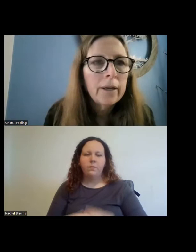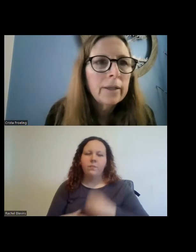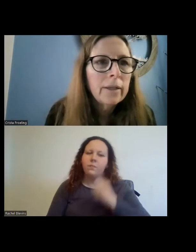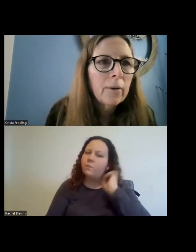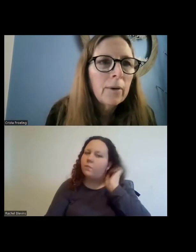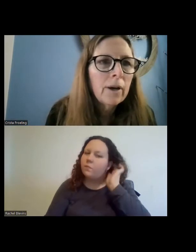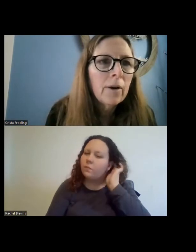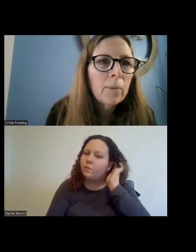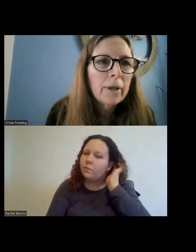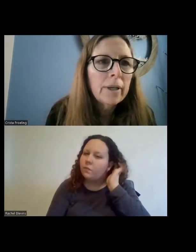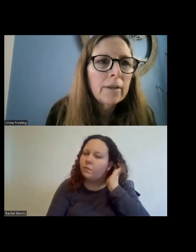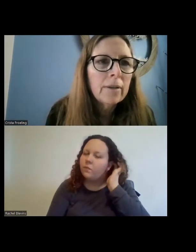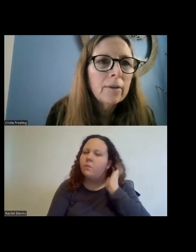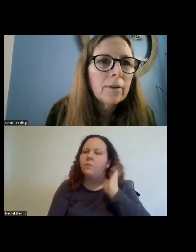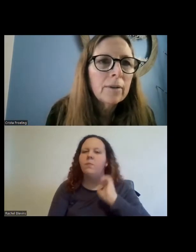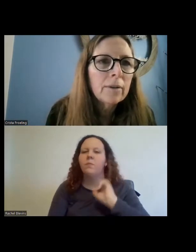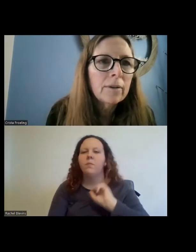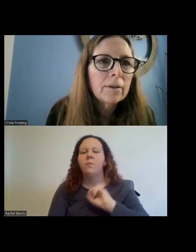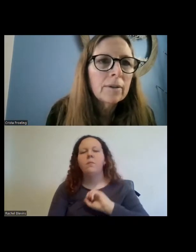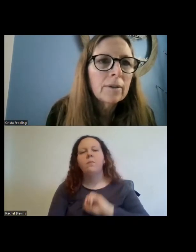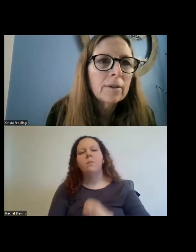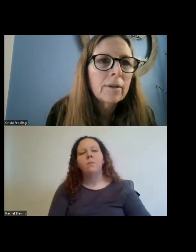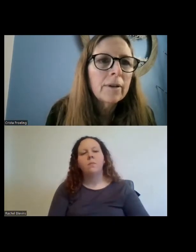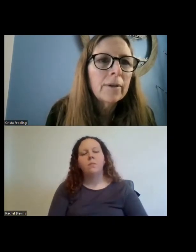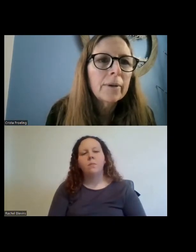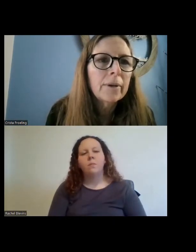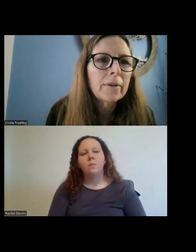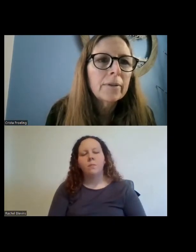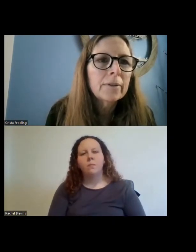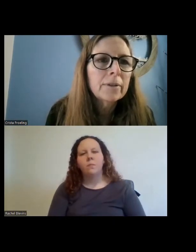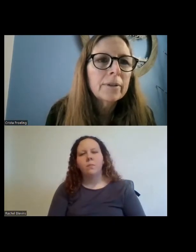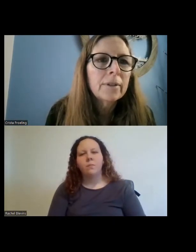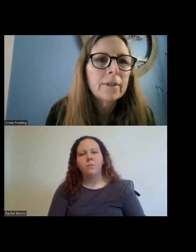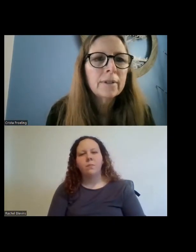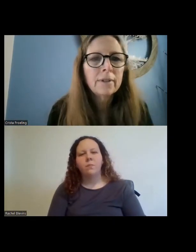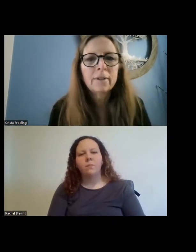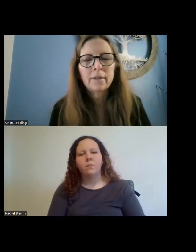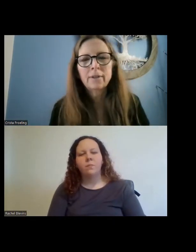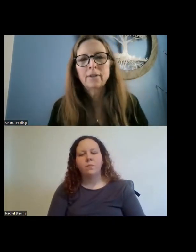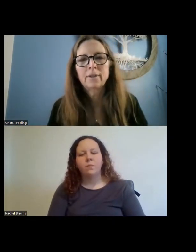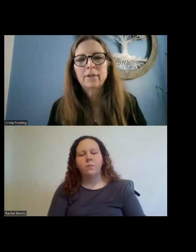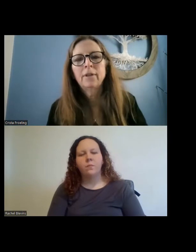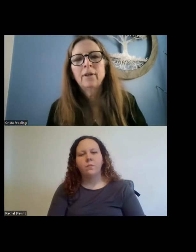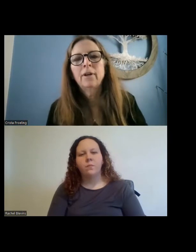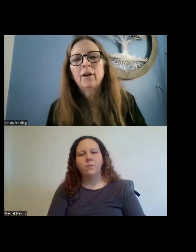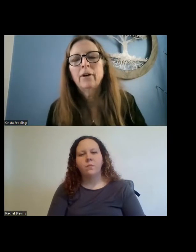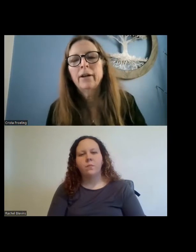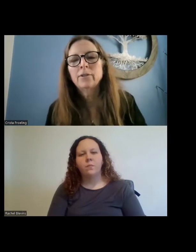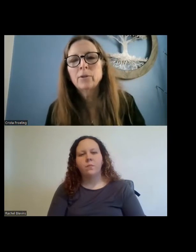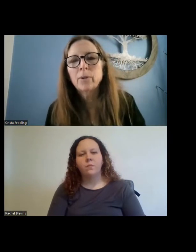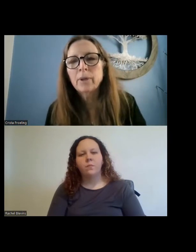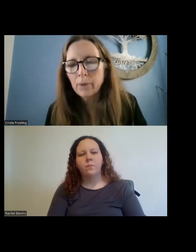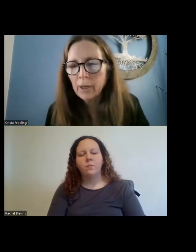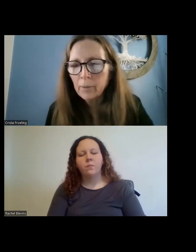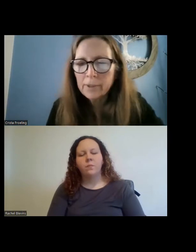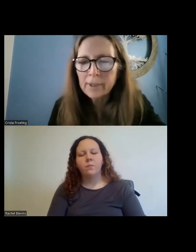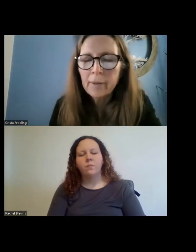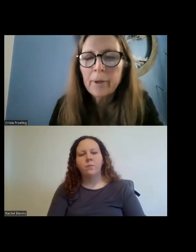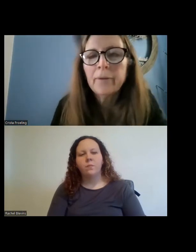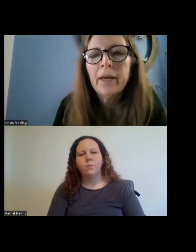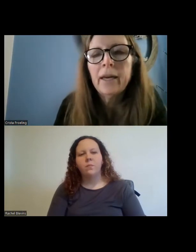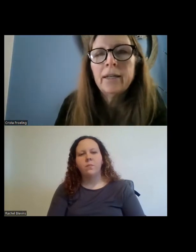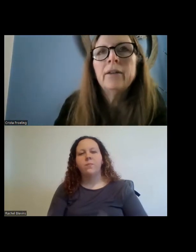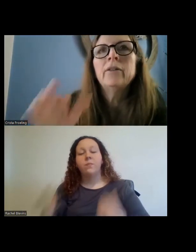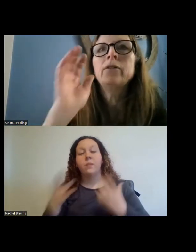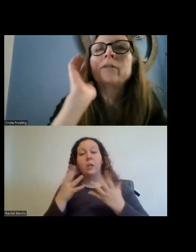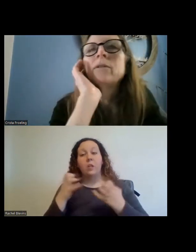All right, now I hope I can. Oh, here we go. Sorry. All right, so what I want to say